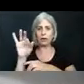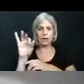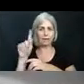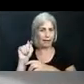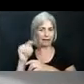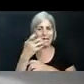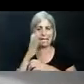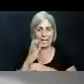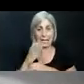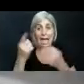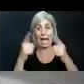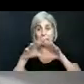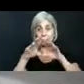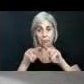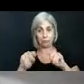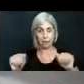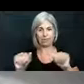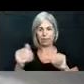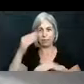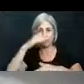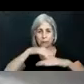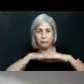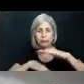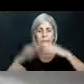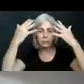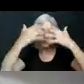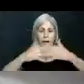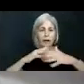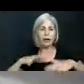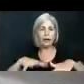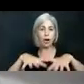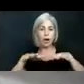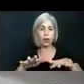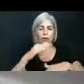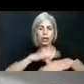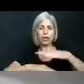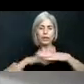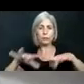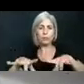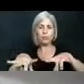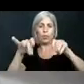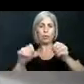as it melts and it reveals the dark ocean underneath, it begins to absorb a lot more of that heat.